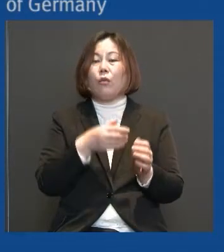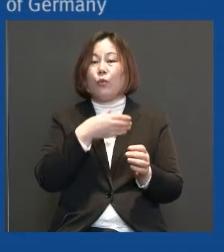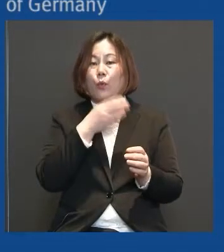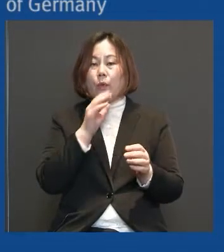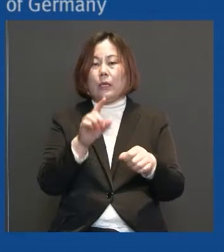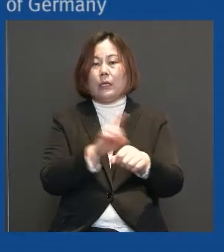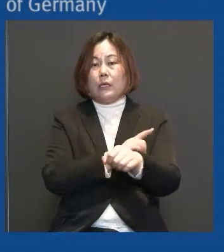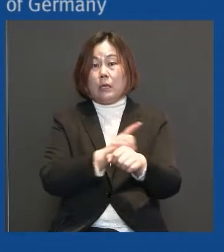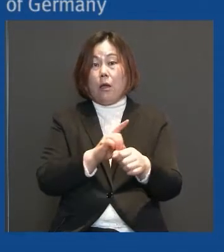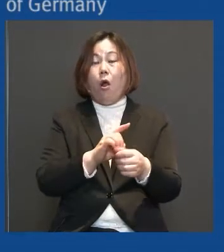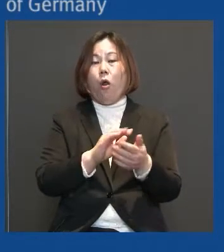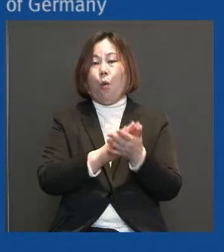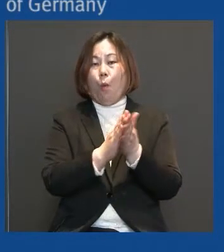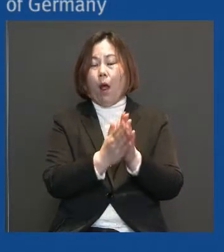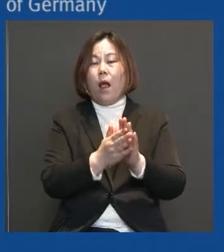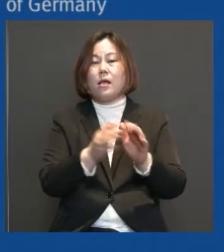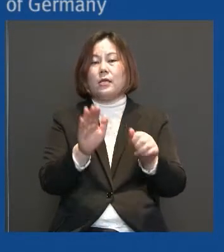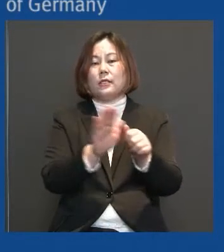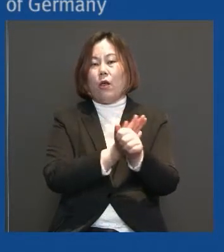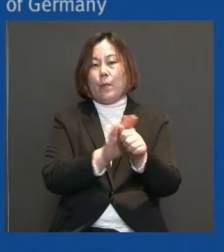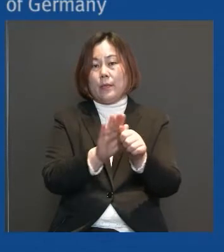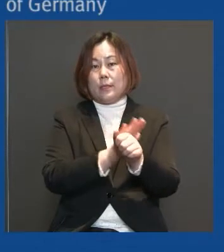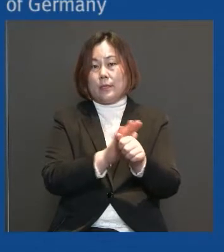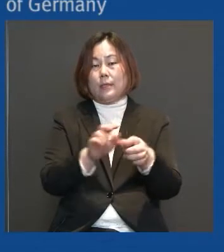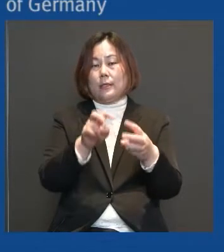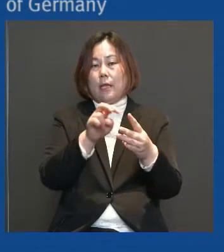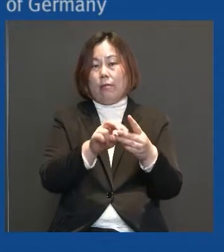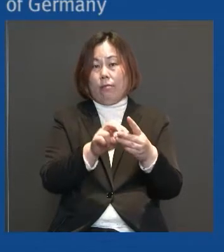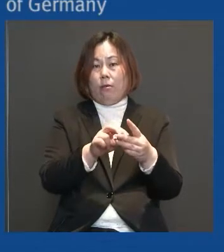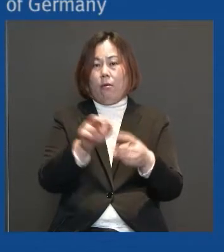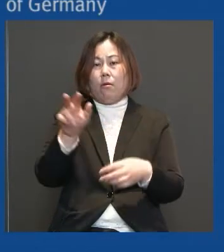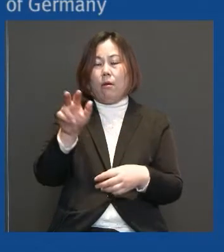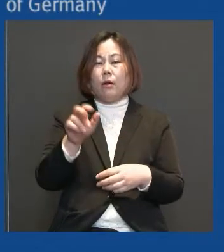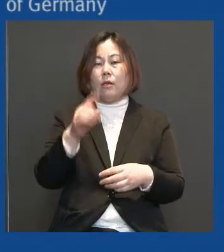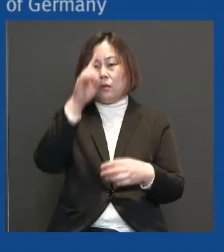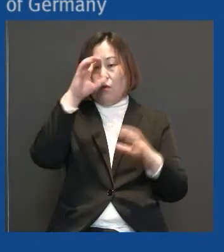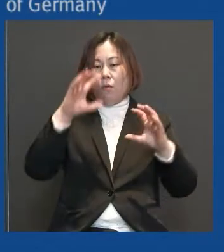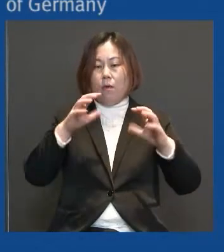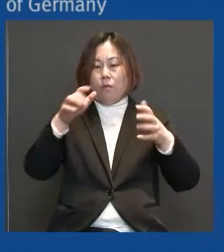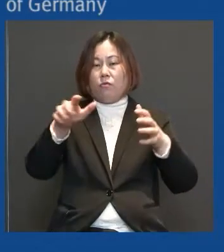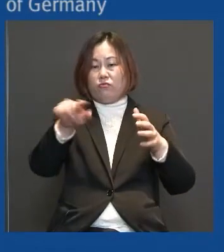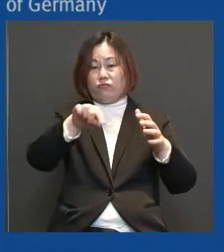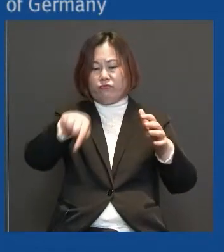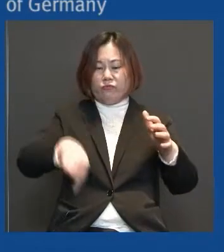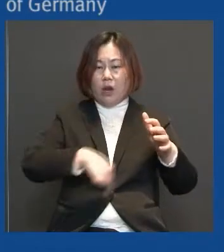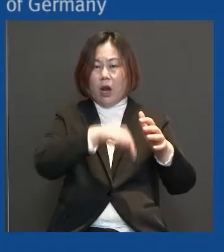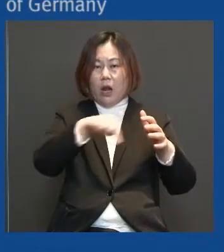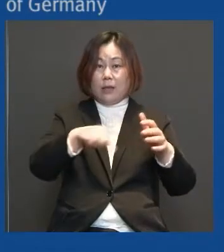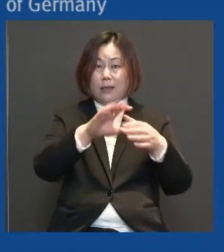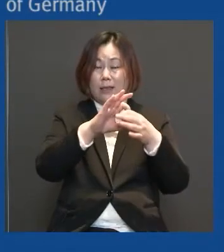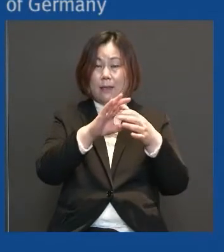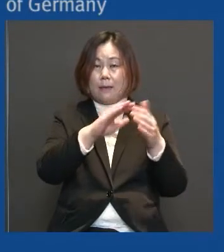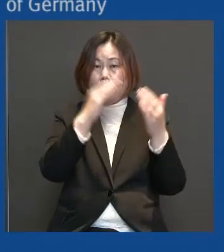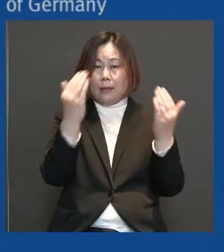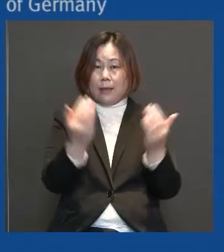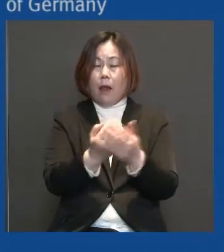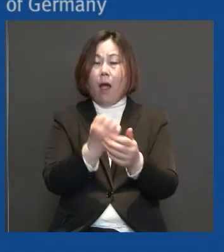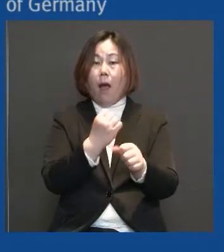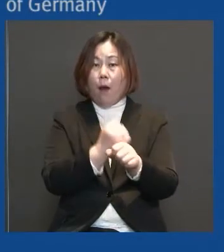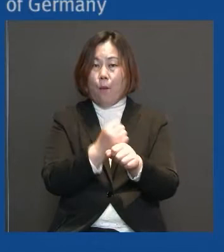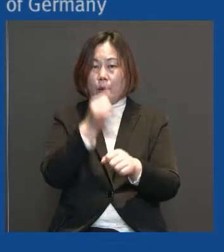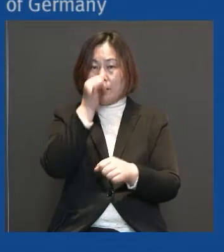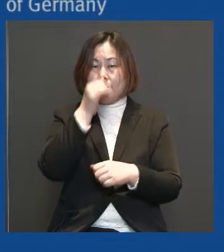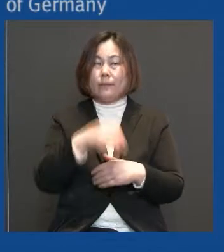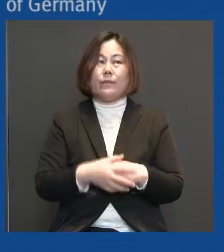support structure. It serves as an information hub and was actually set up upon recommendation of a roundtable